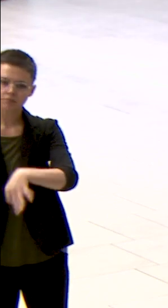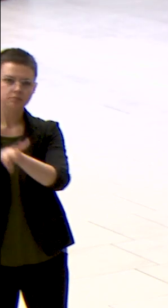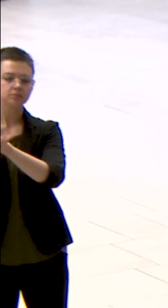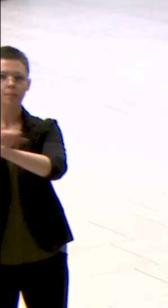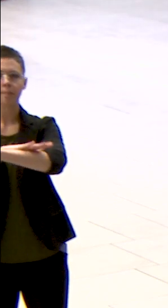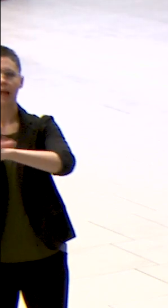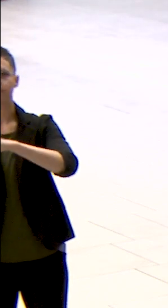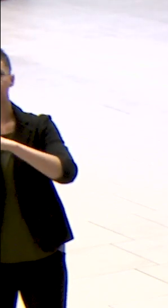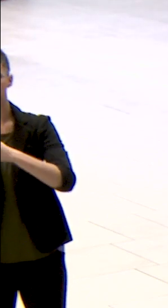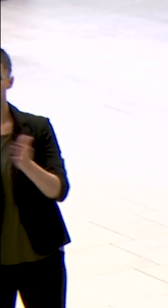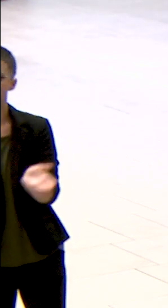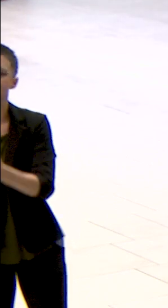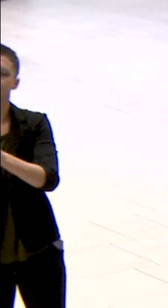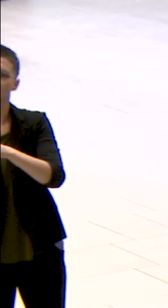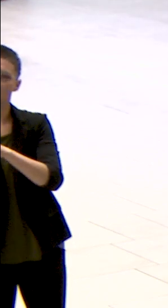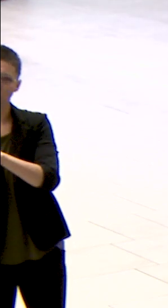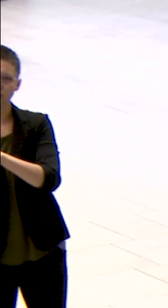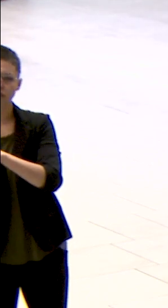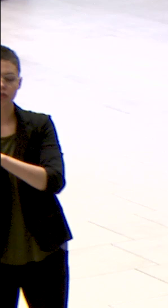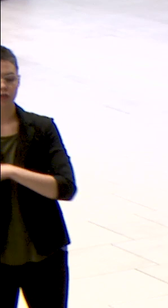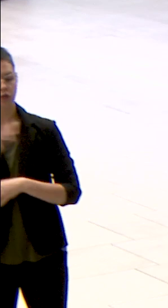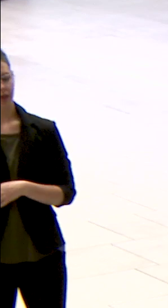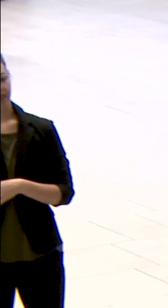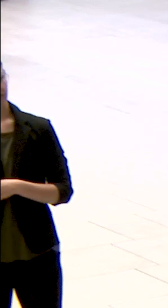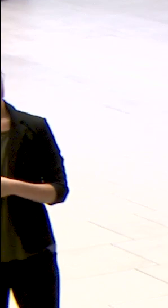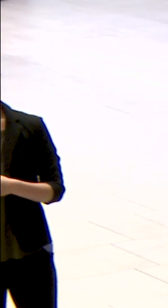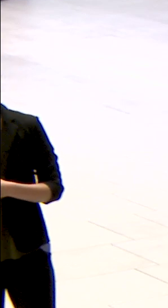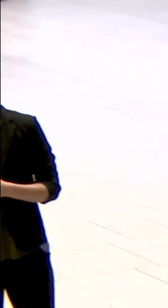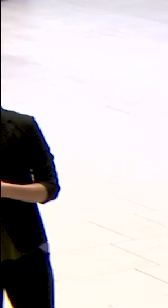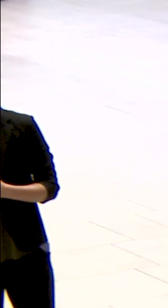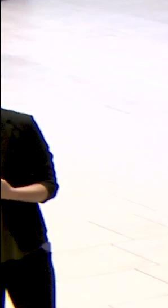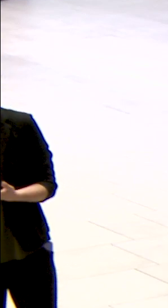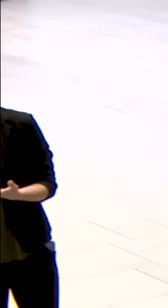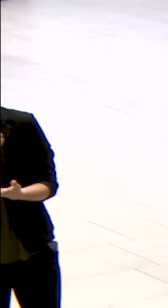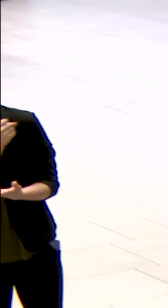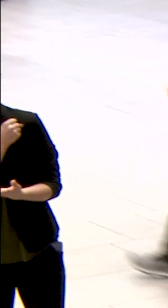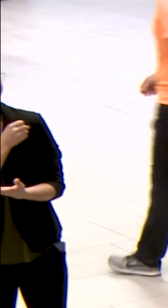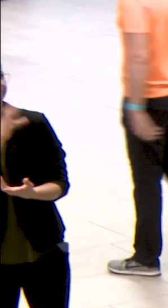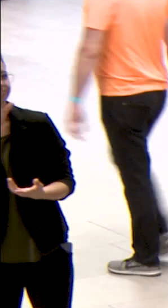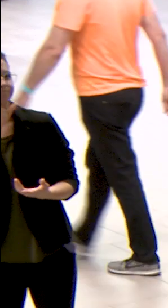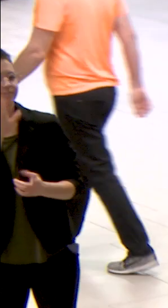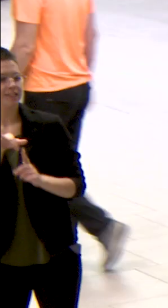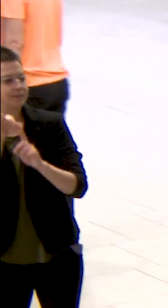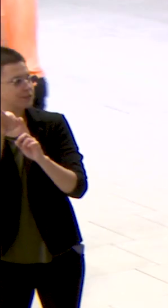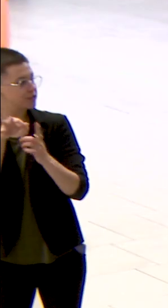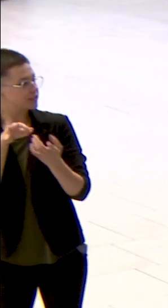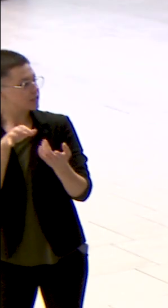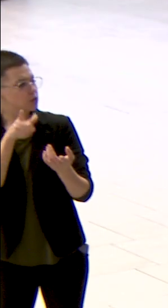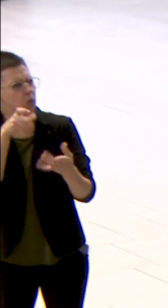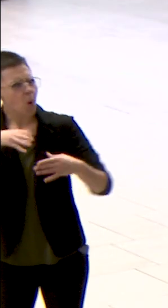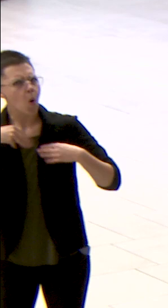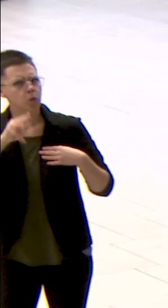driving culture. And so I think that, you know, it's one of those pieces that we always like to highlight, at least whenever I do mention MeToo. But who owns